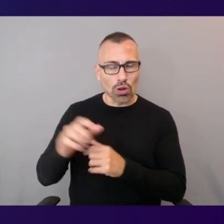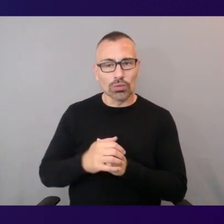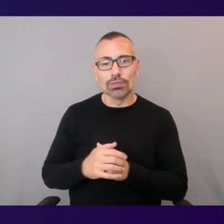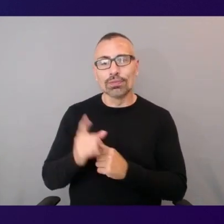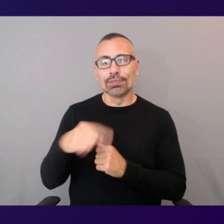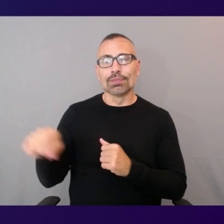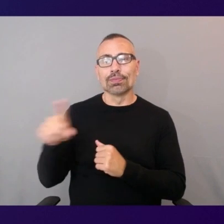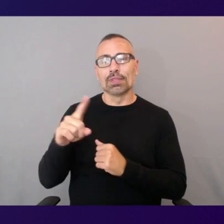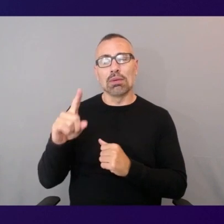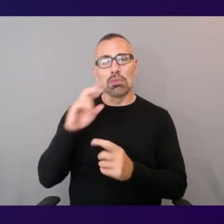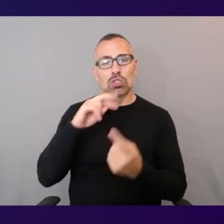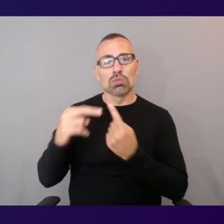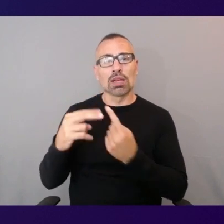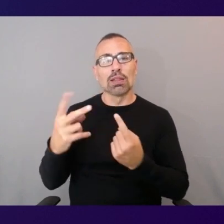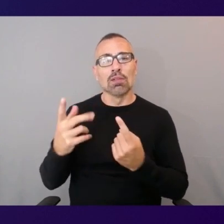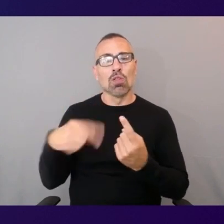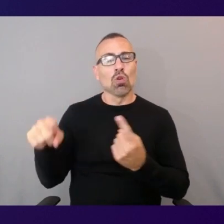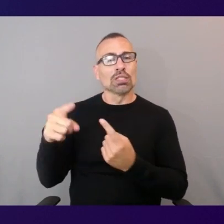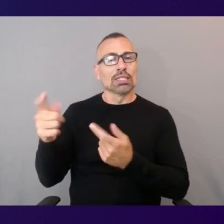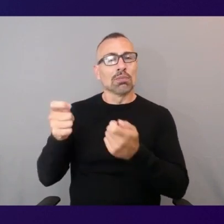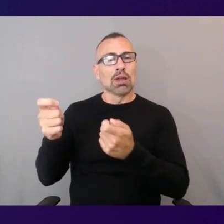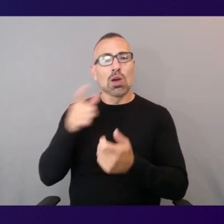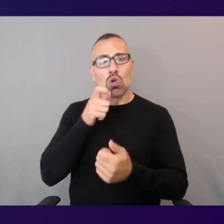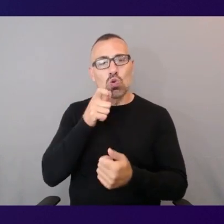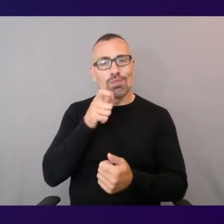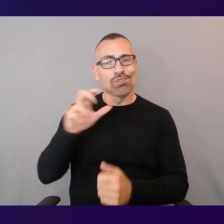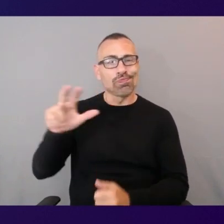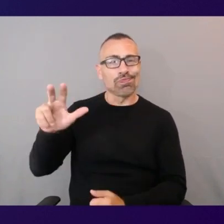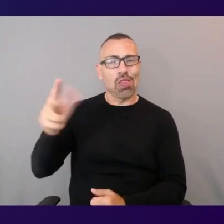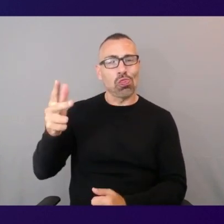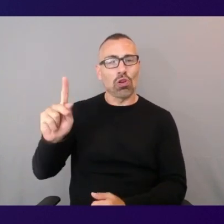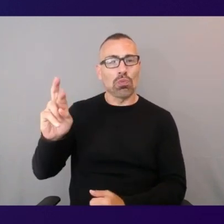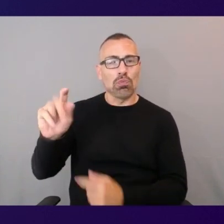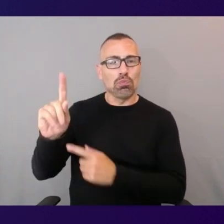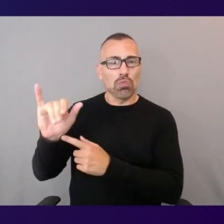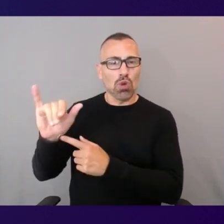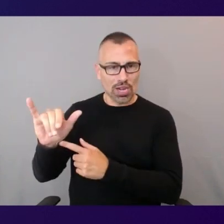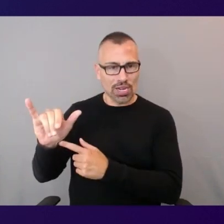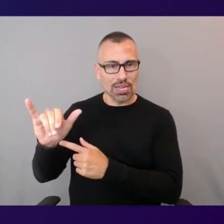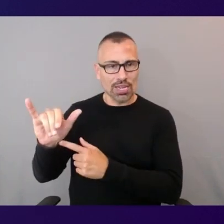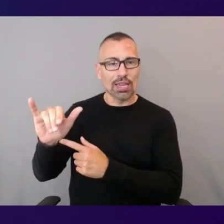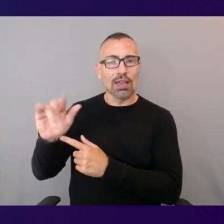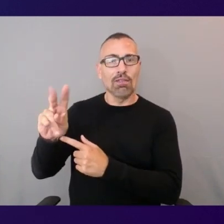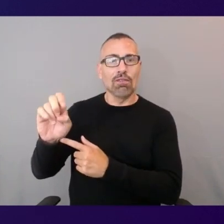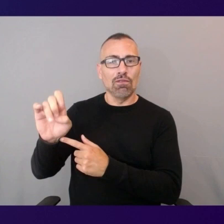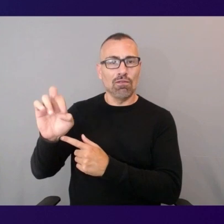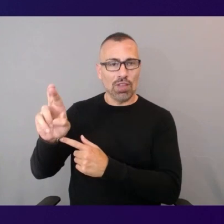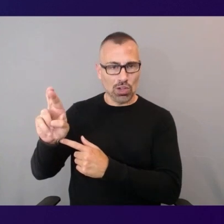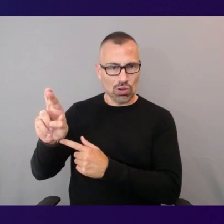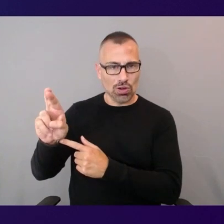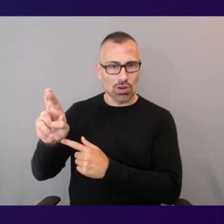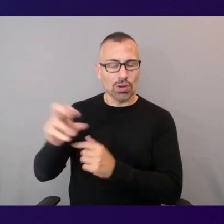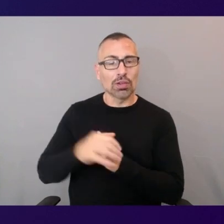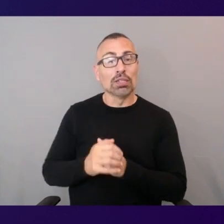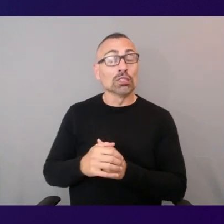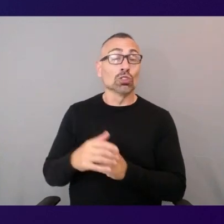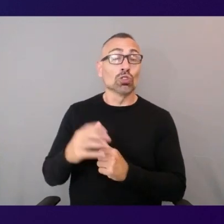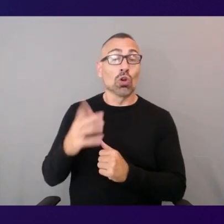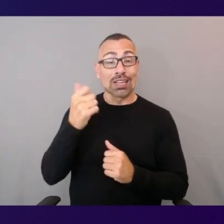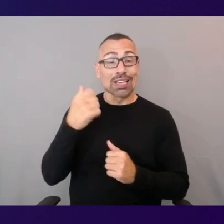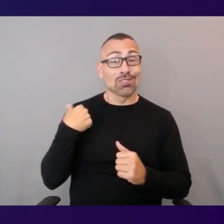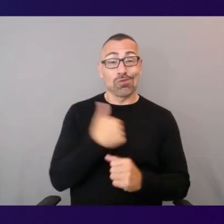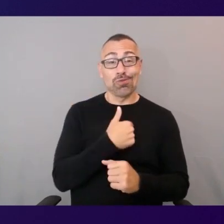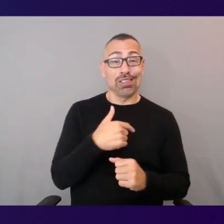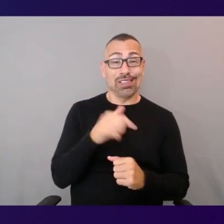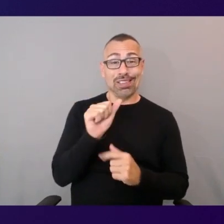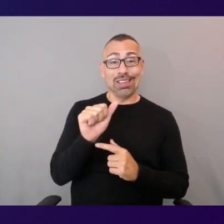itself, those things are being managed by the third-party VDI vendor. So because we're not doing as much, we can provide a little bit of a discount, right?